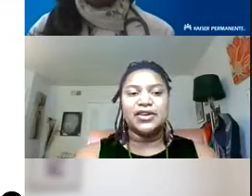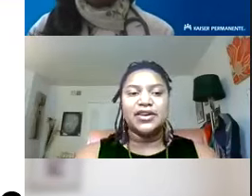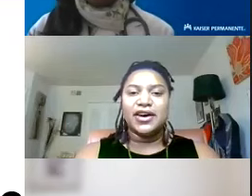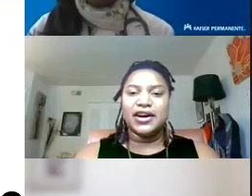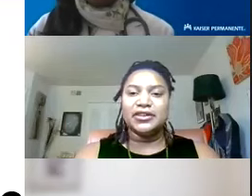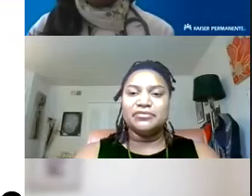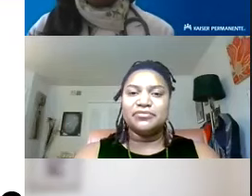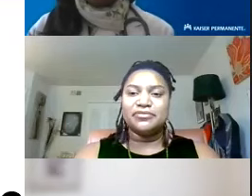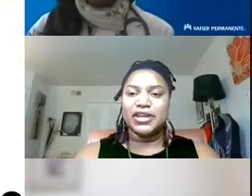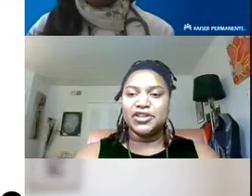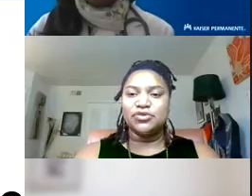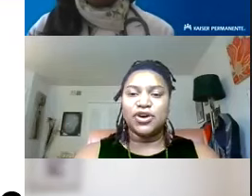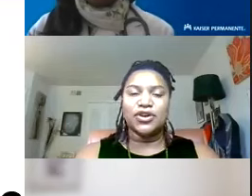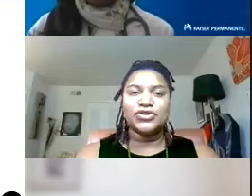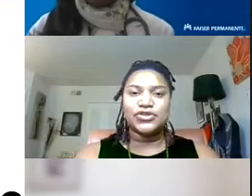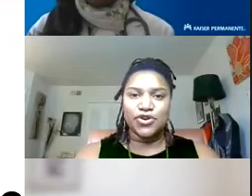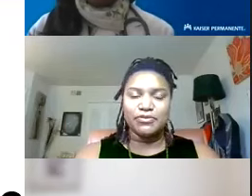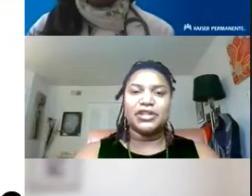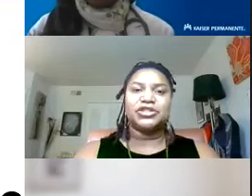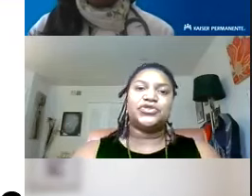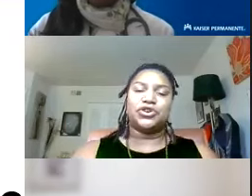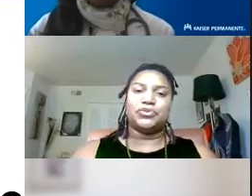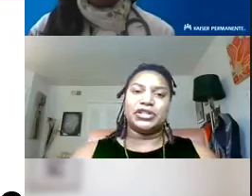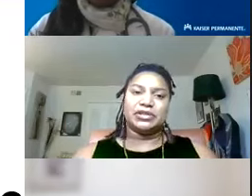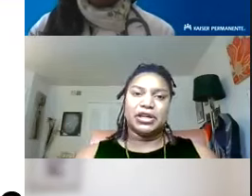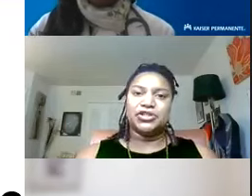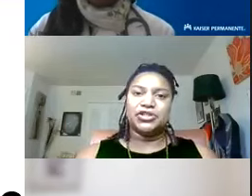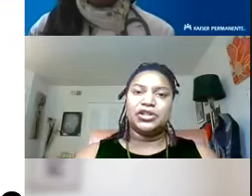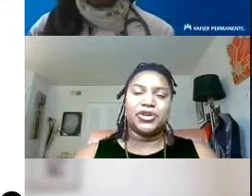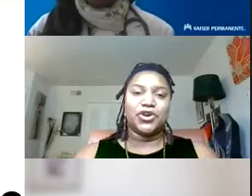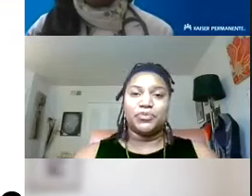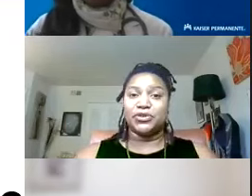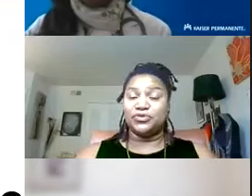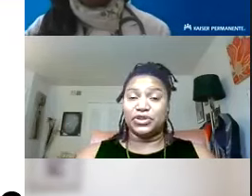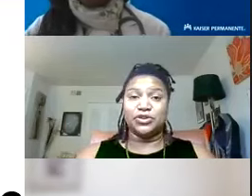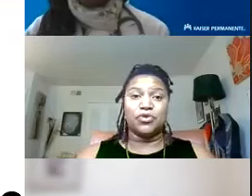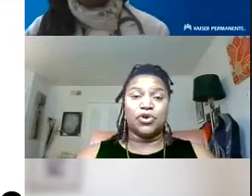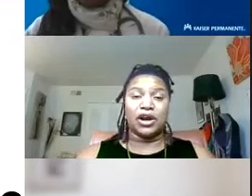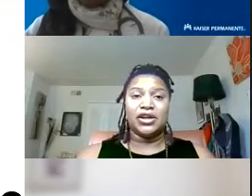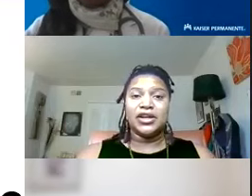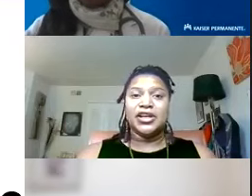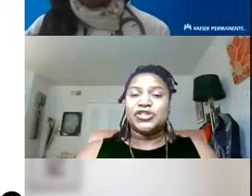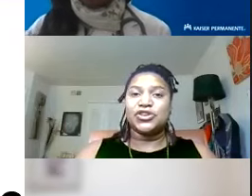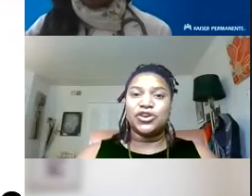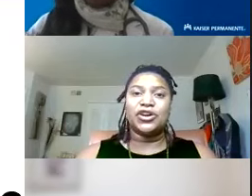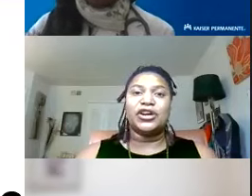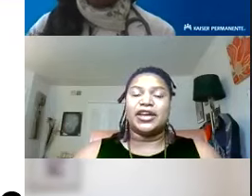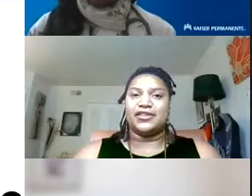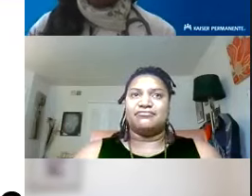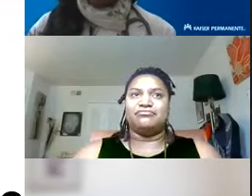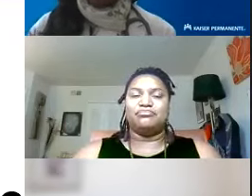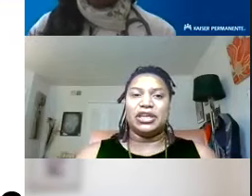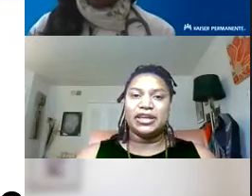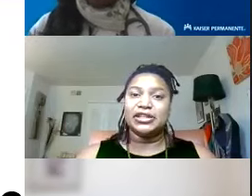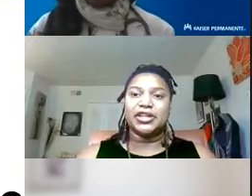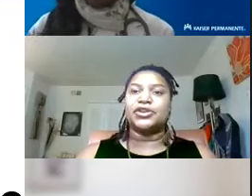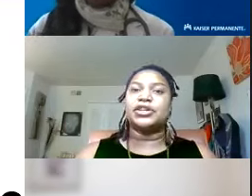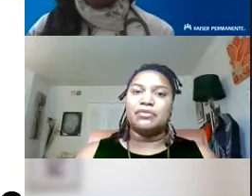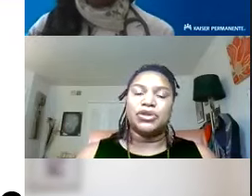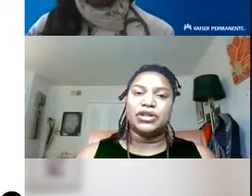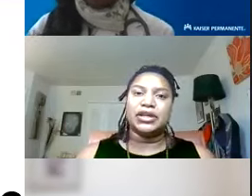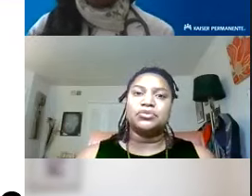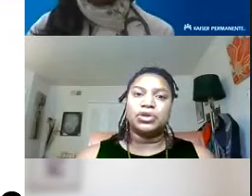58. Thank you all so much for your participation. We hope that you feel more secure and being a